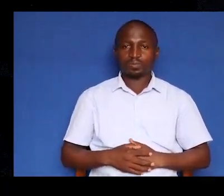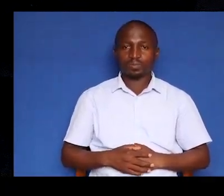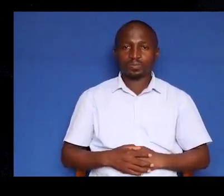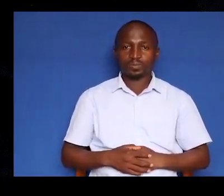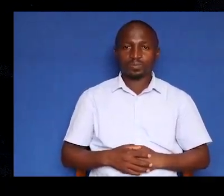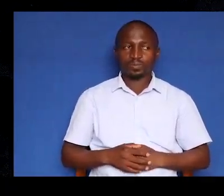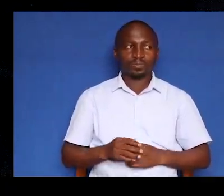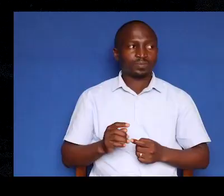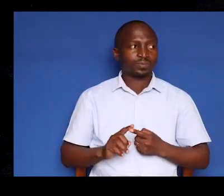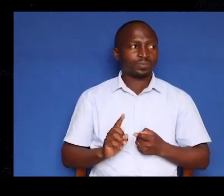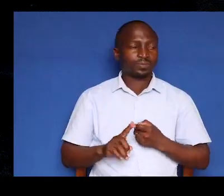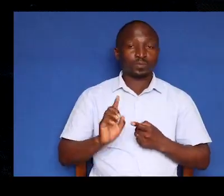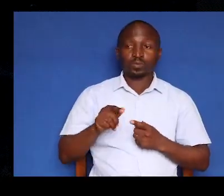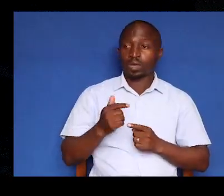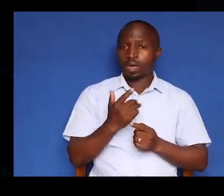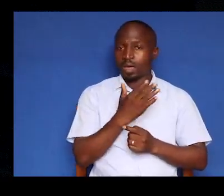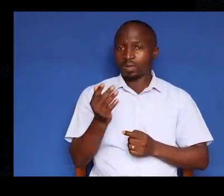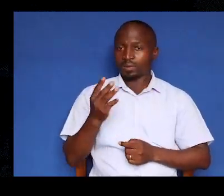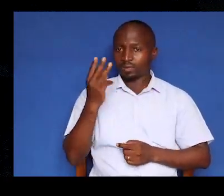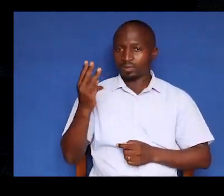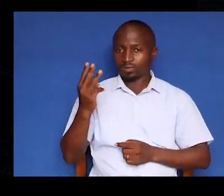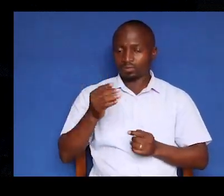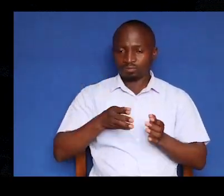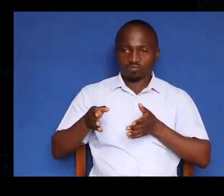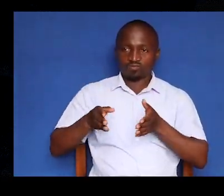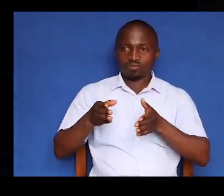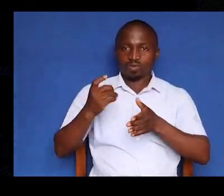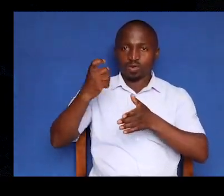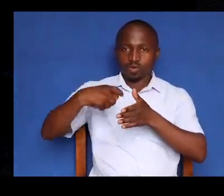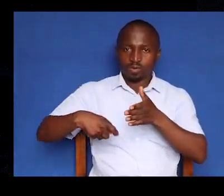We have 3 tax systems.